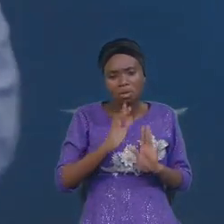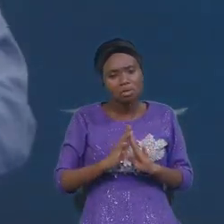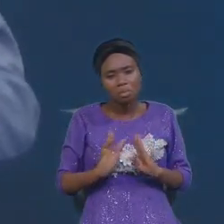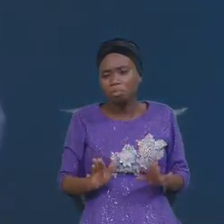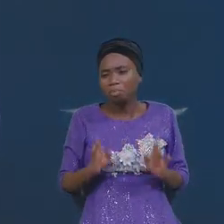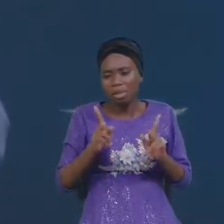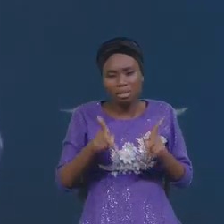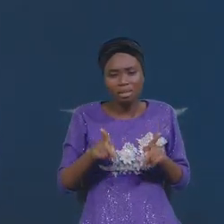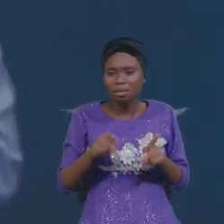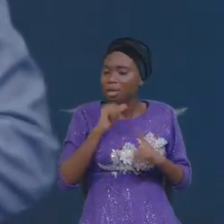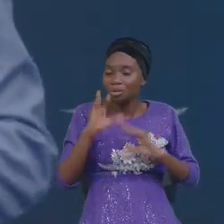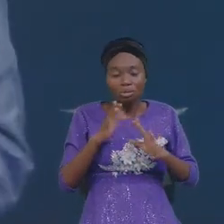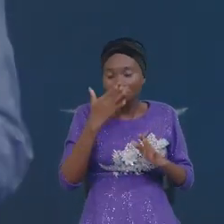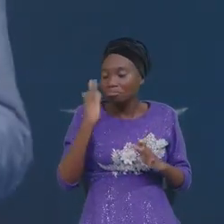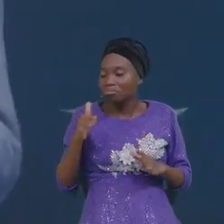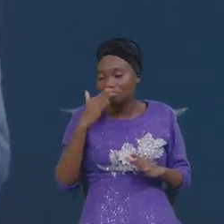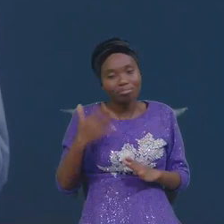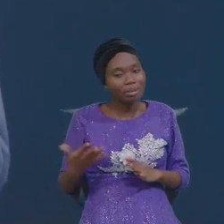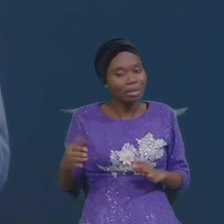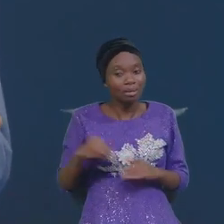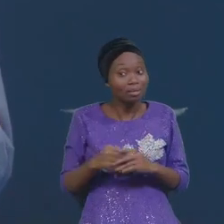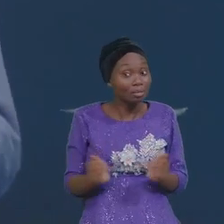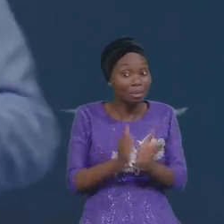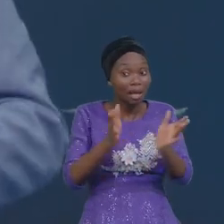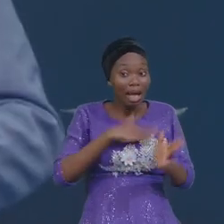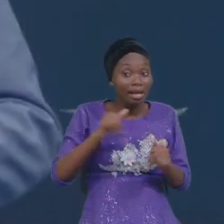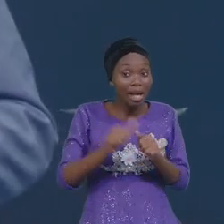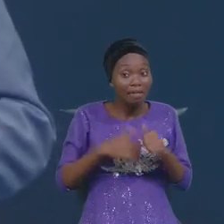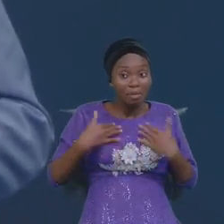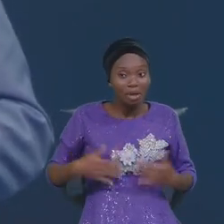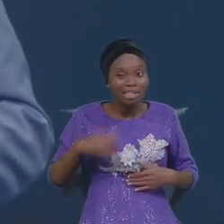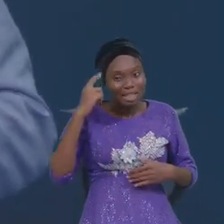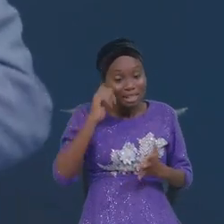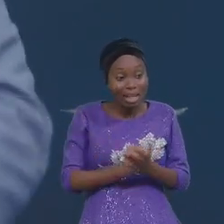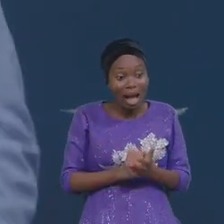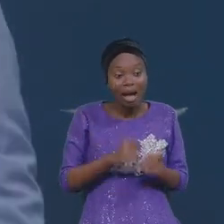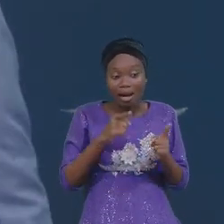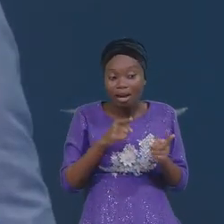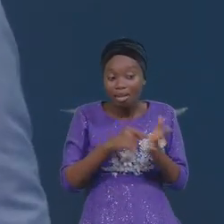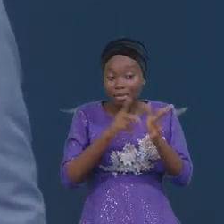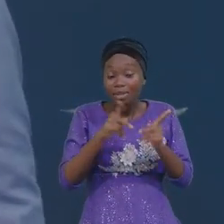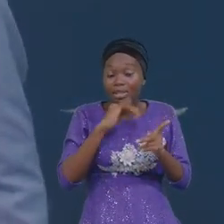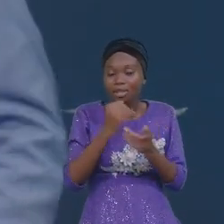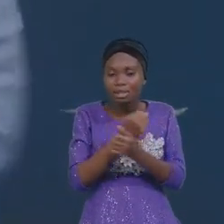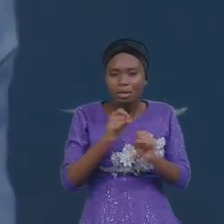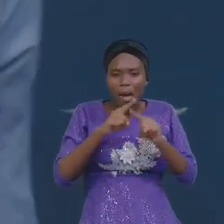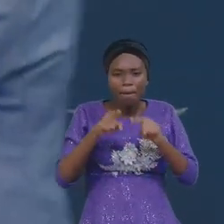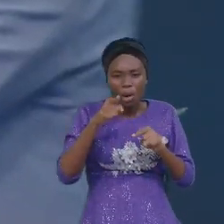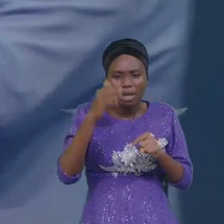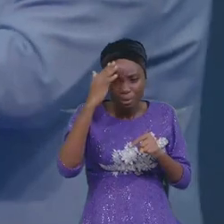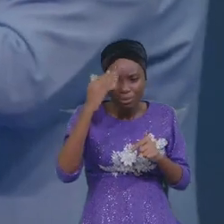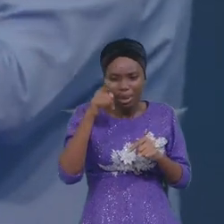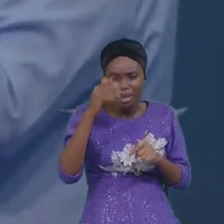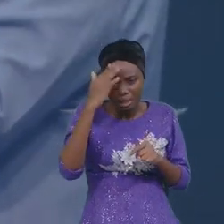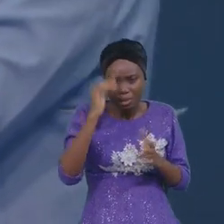my bad things in the public, and everybody thought I was saved already. But I knew I had not